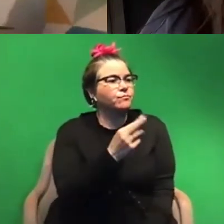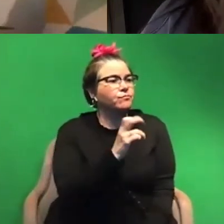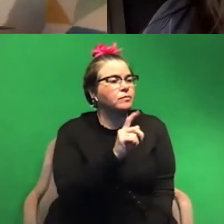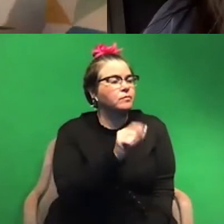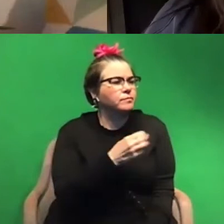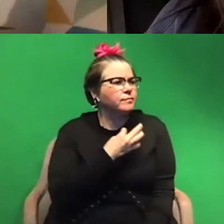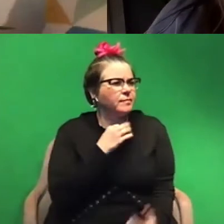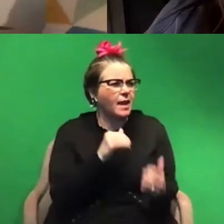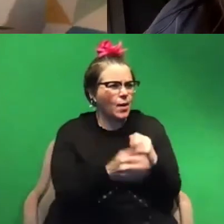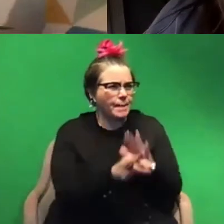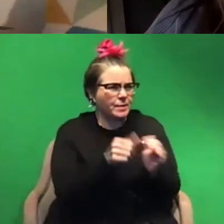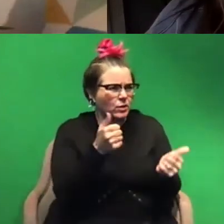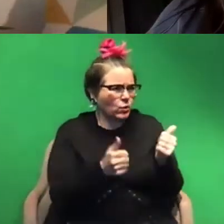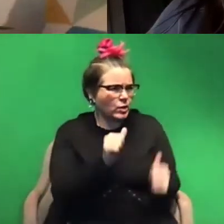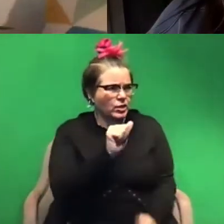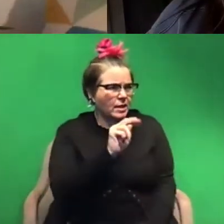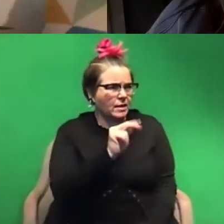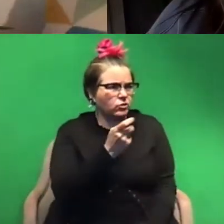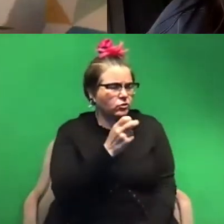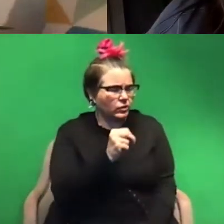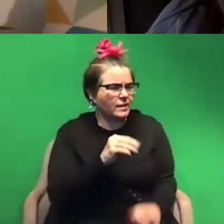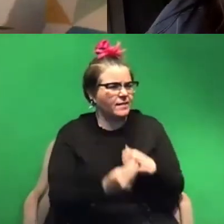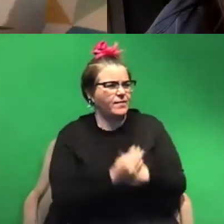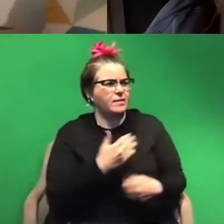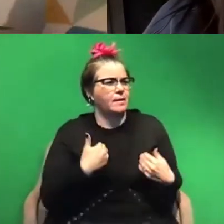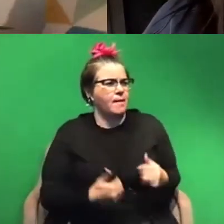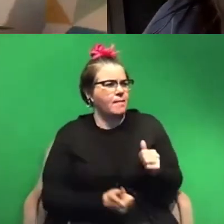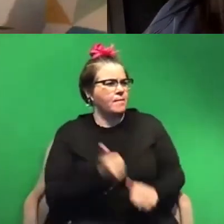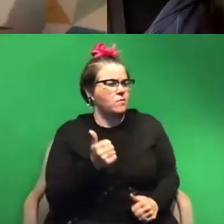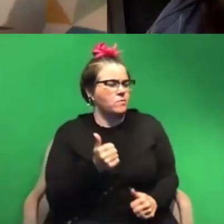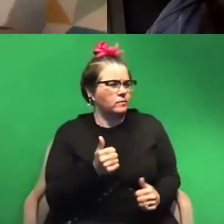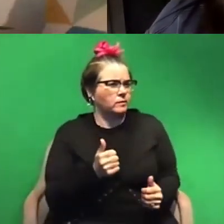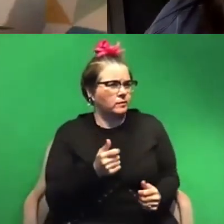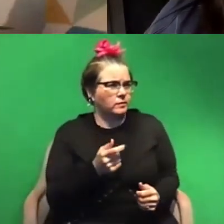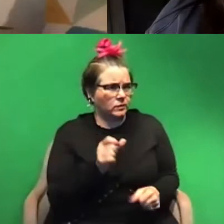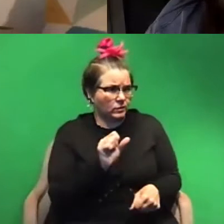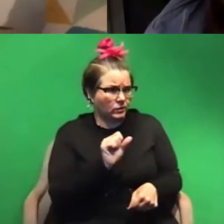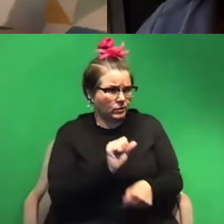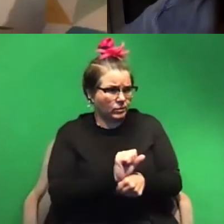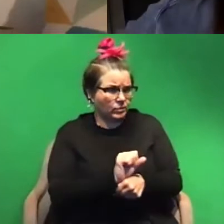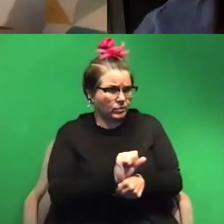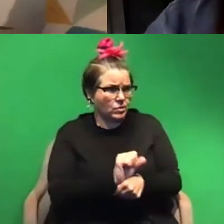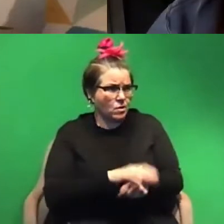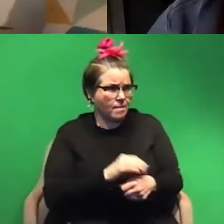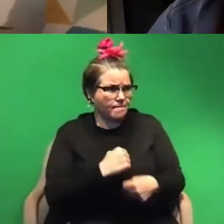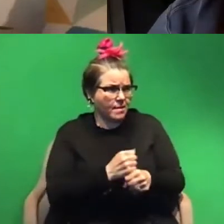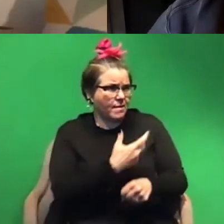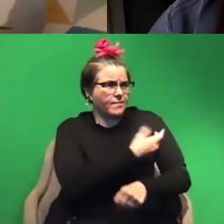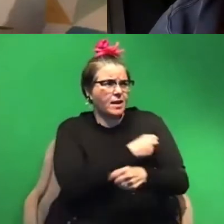pick which antigen affects the body the most? So you can work on making a vaccine with that